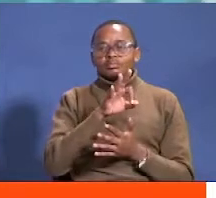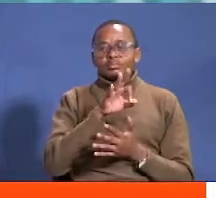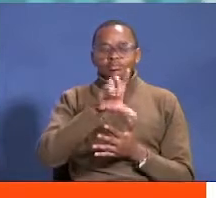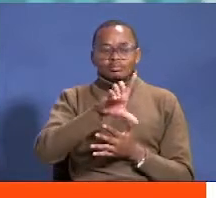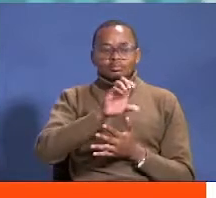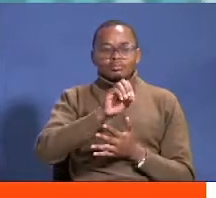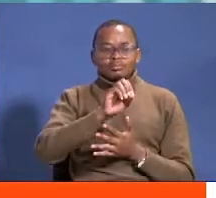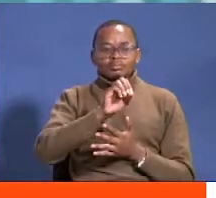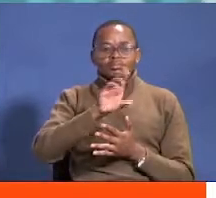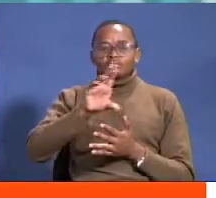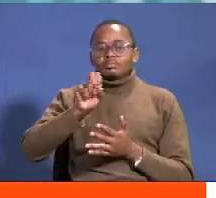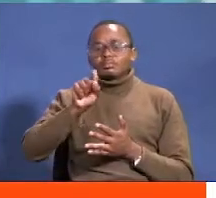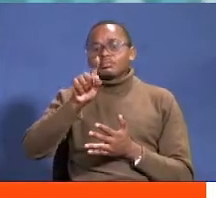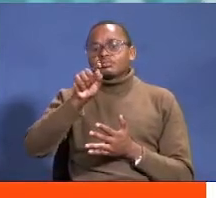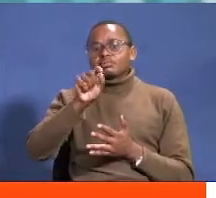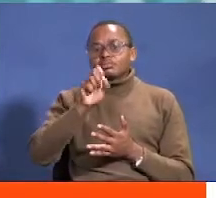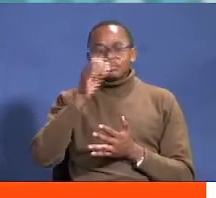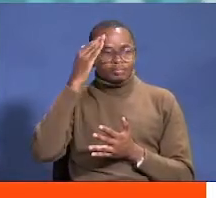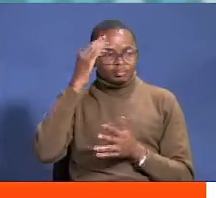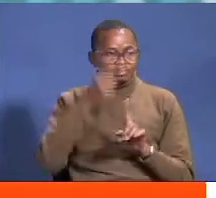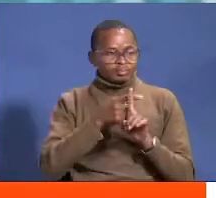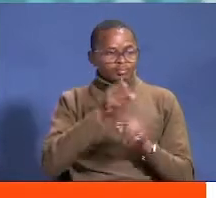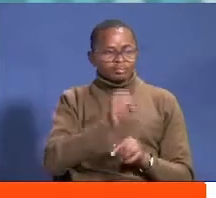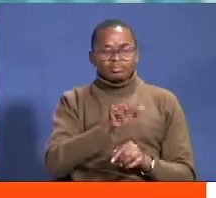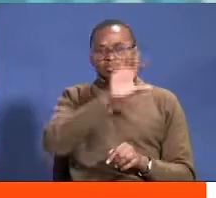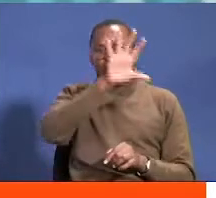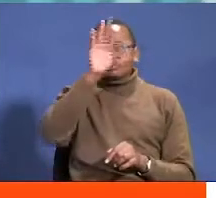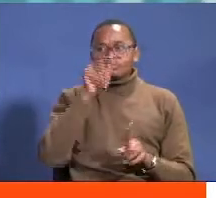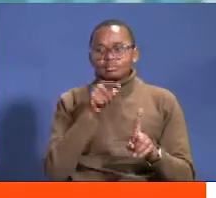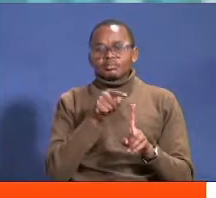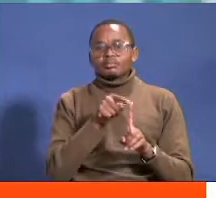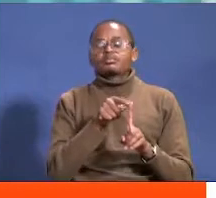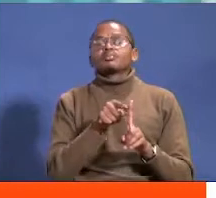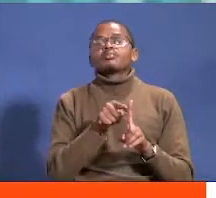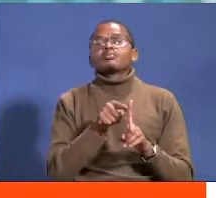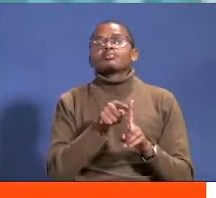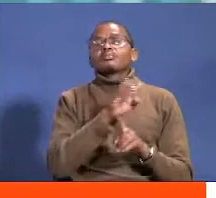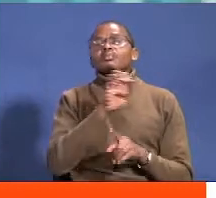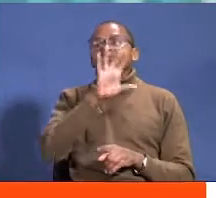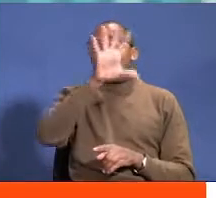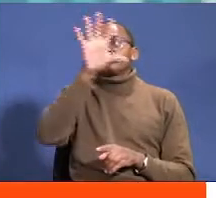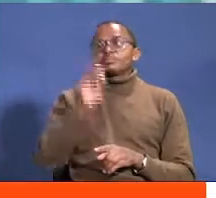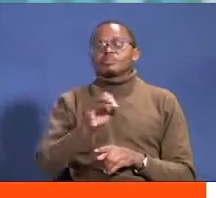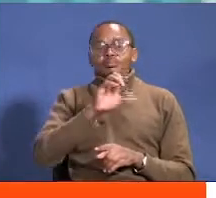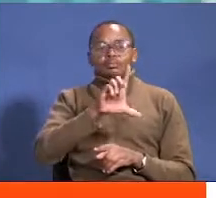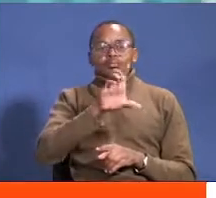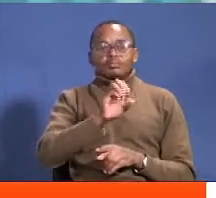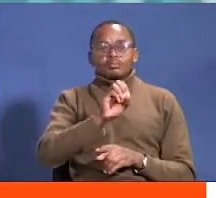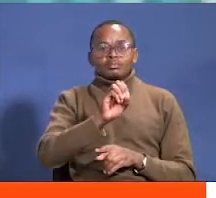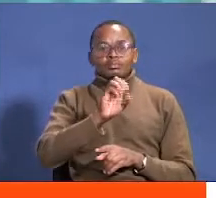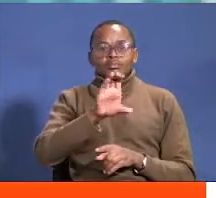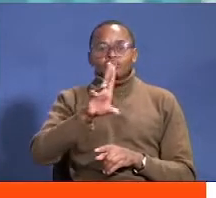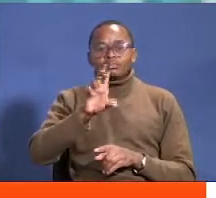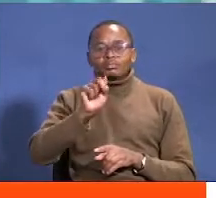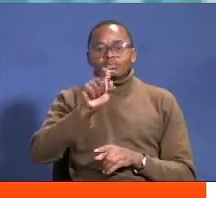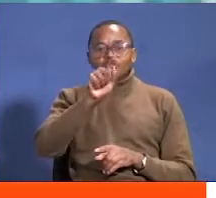locust invasion, and that was an issue, from South Africa coming all the way to East Africa, because locusts, they survive